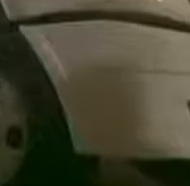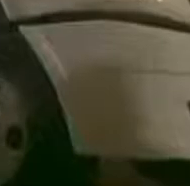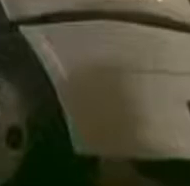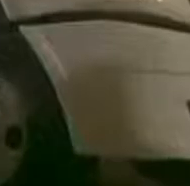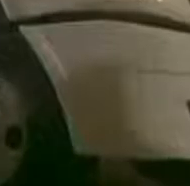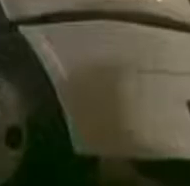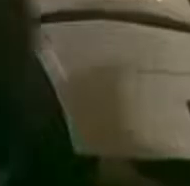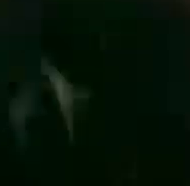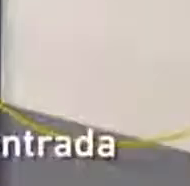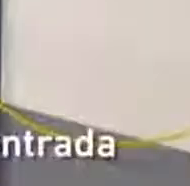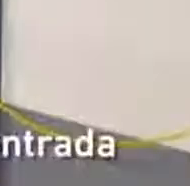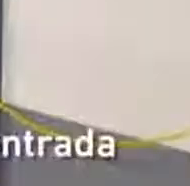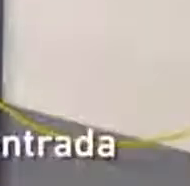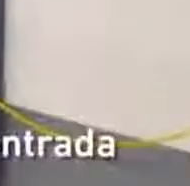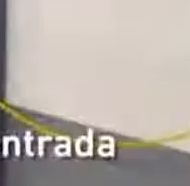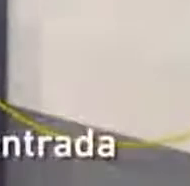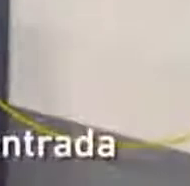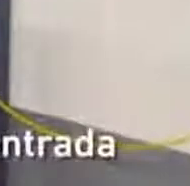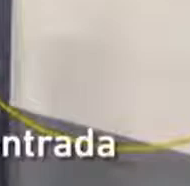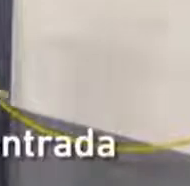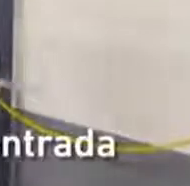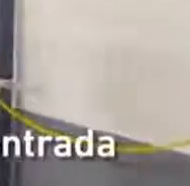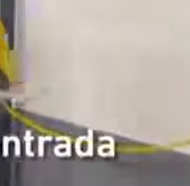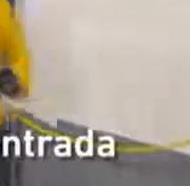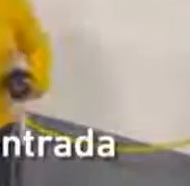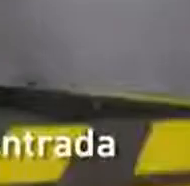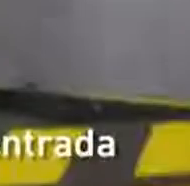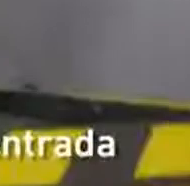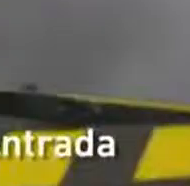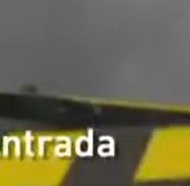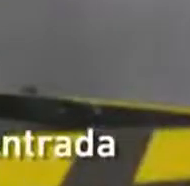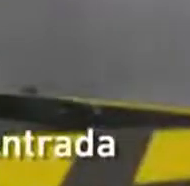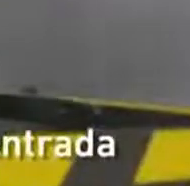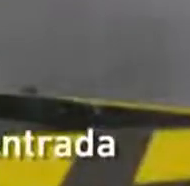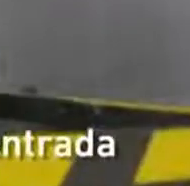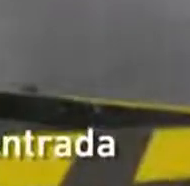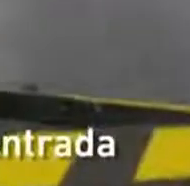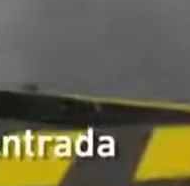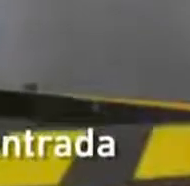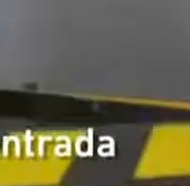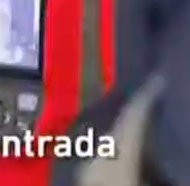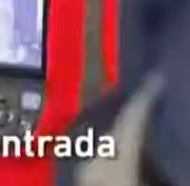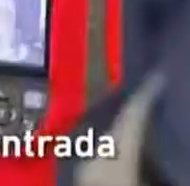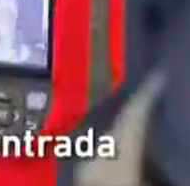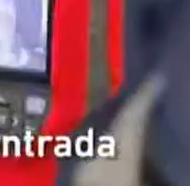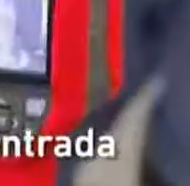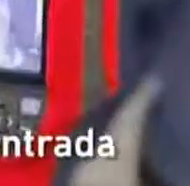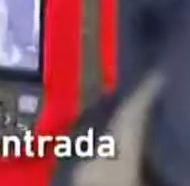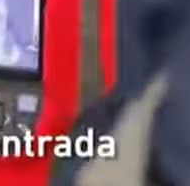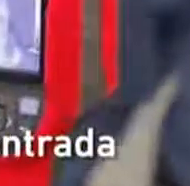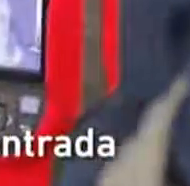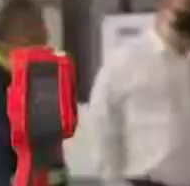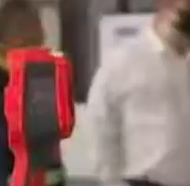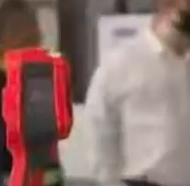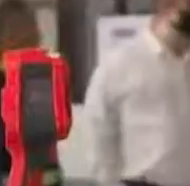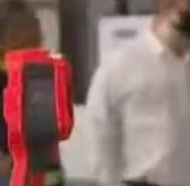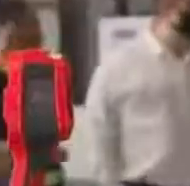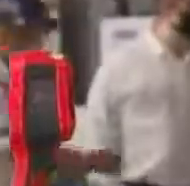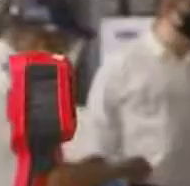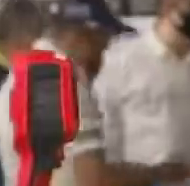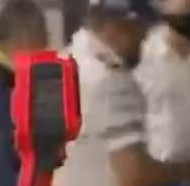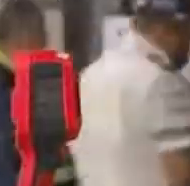Distance between social distance in the public transport, temperature filter in the entrance,